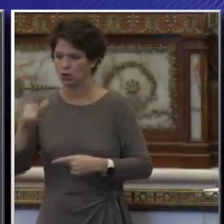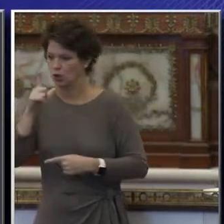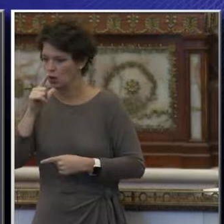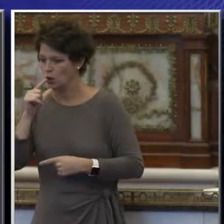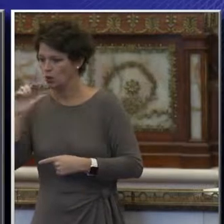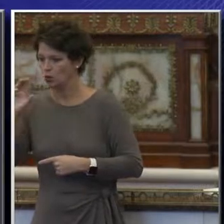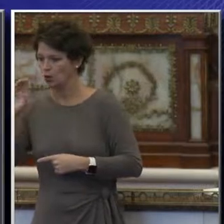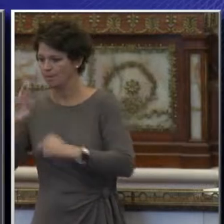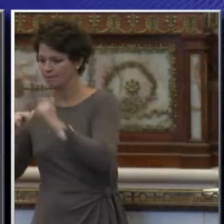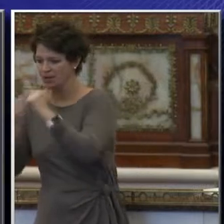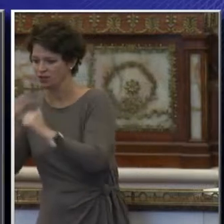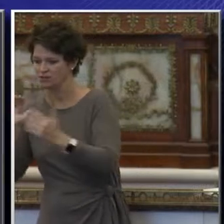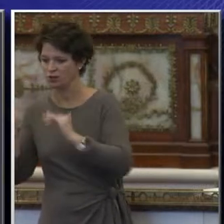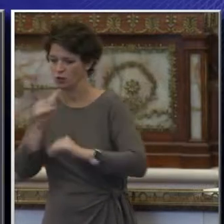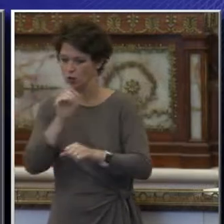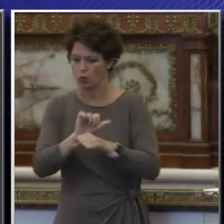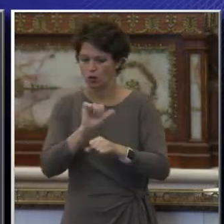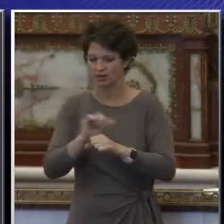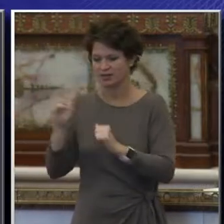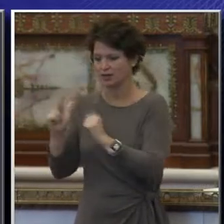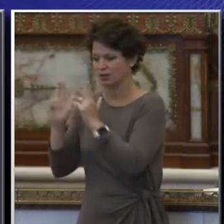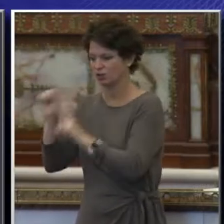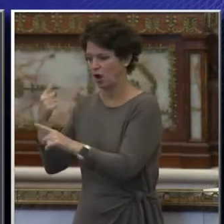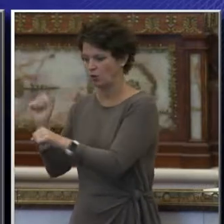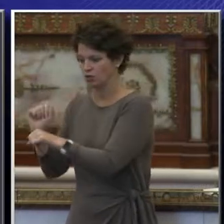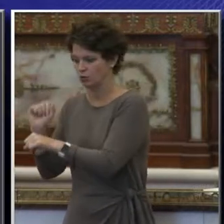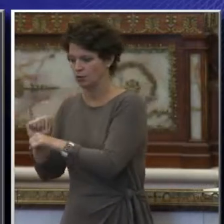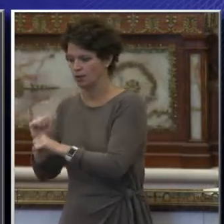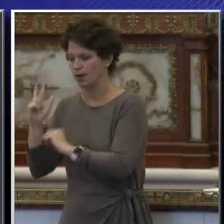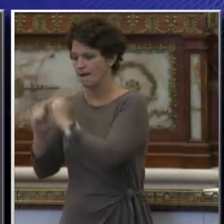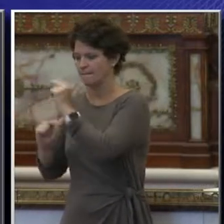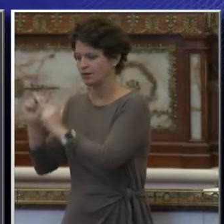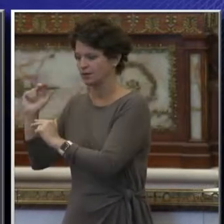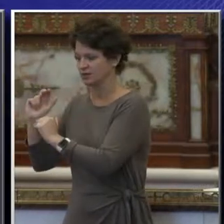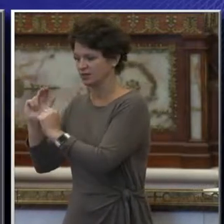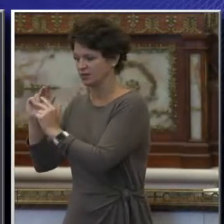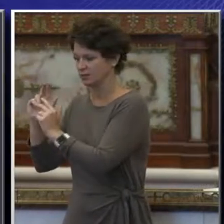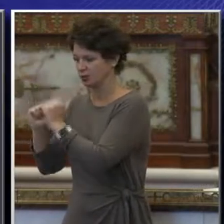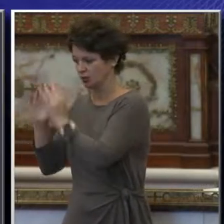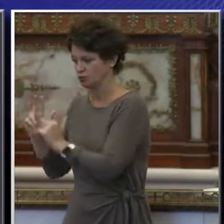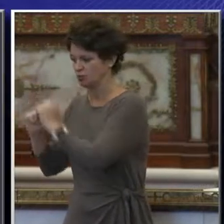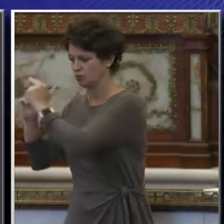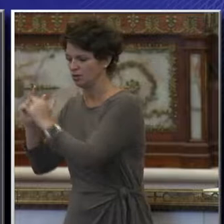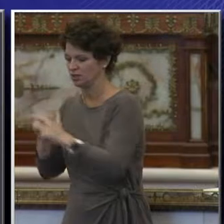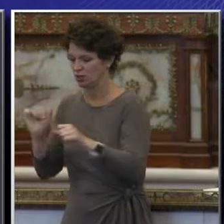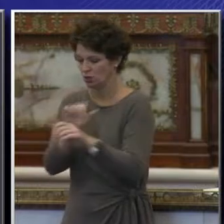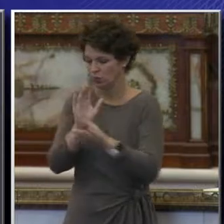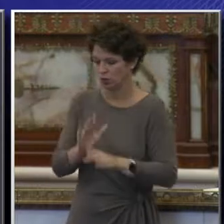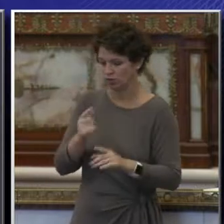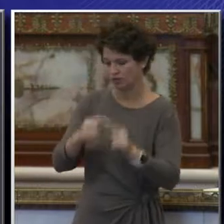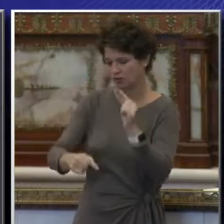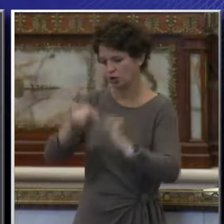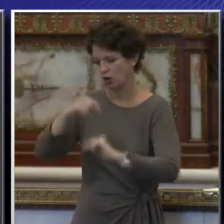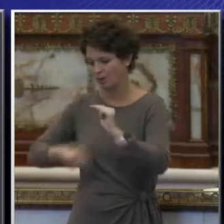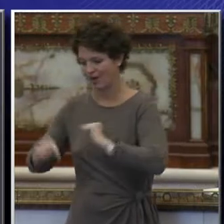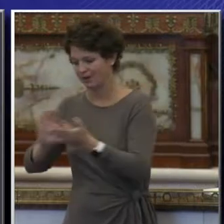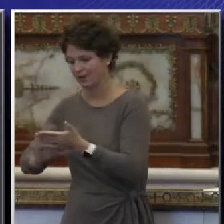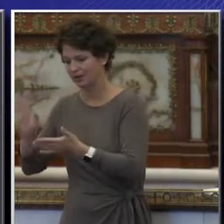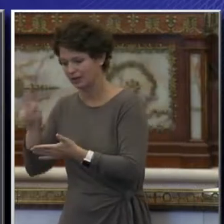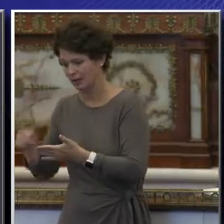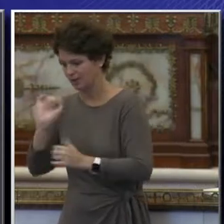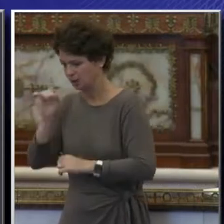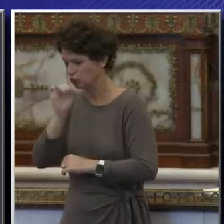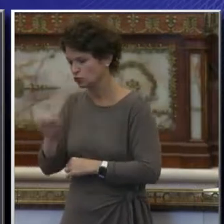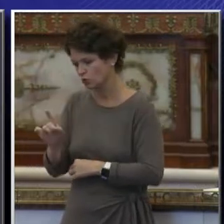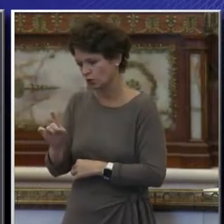works, and the builders always win. Building trades builds, and then the workers always we end up having to go back and clean up to make sure,